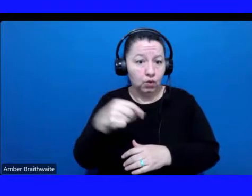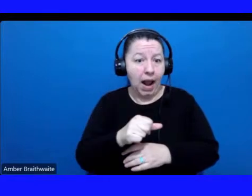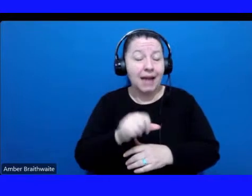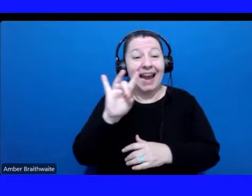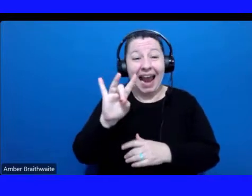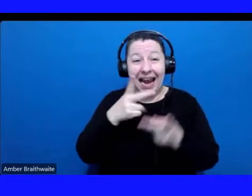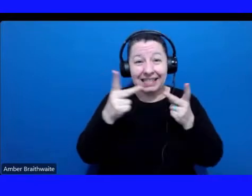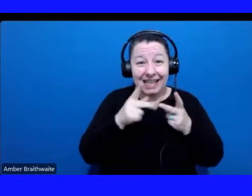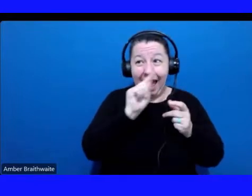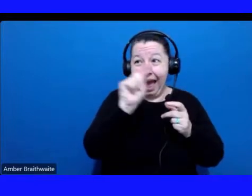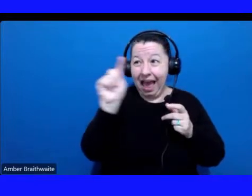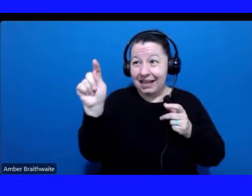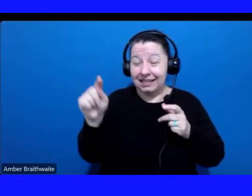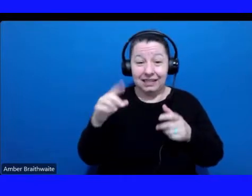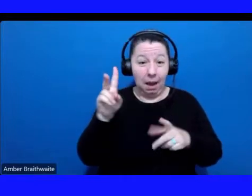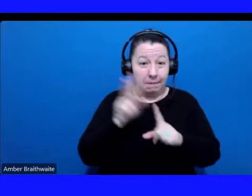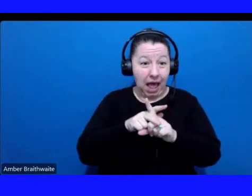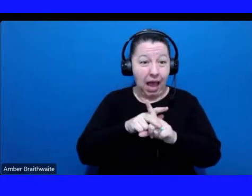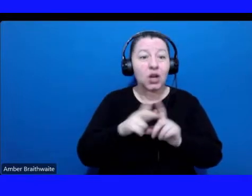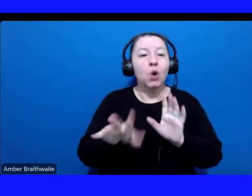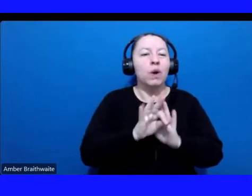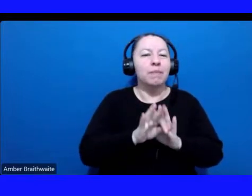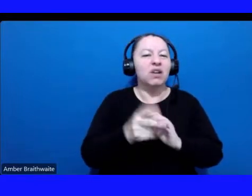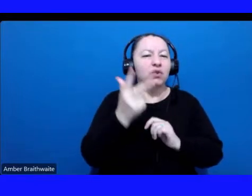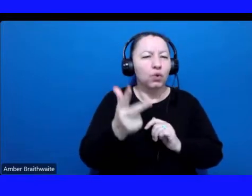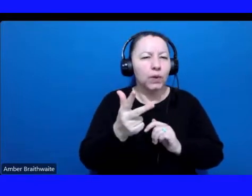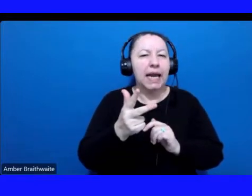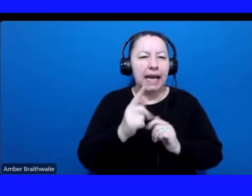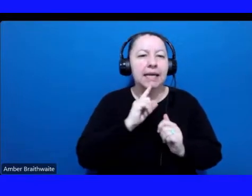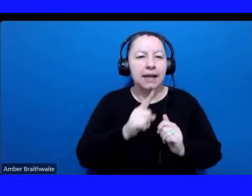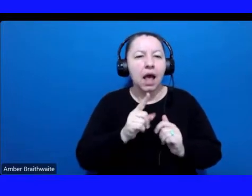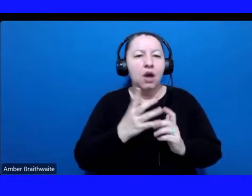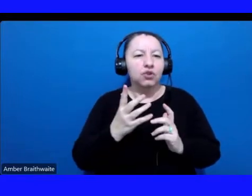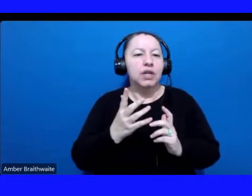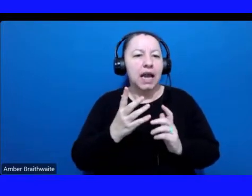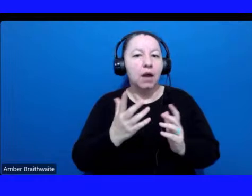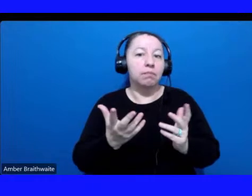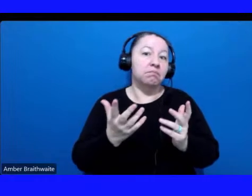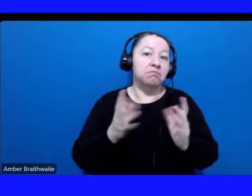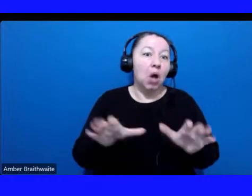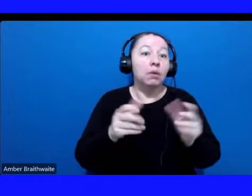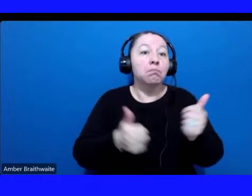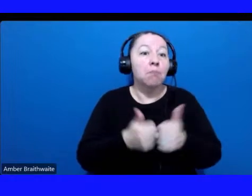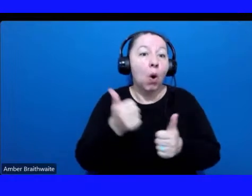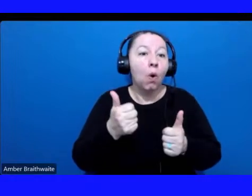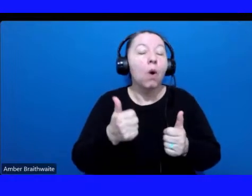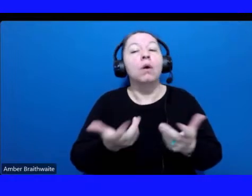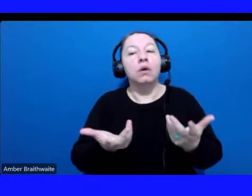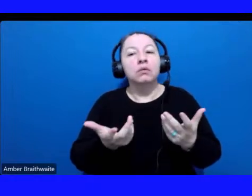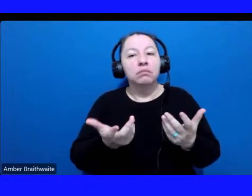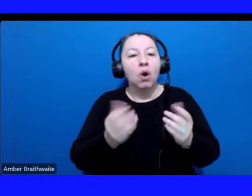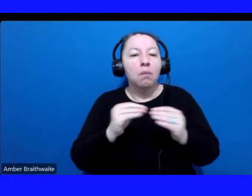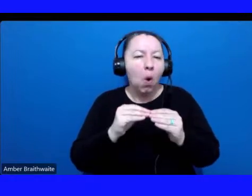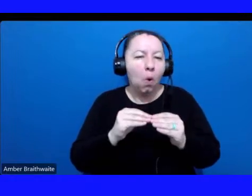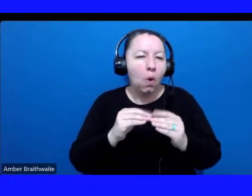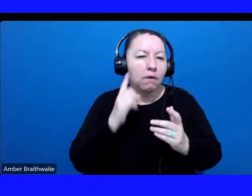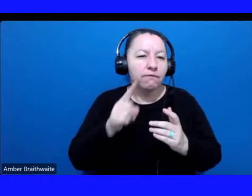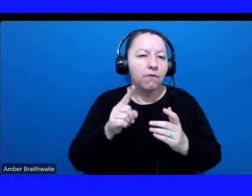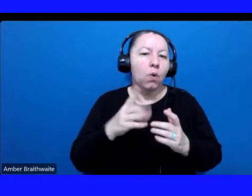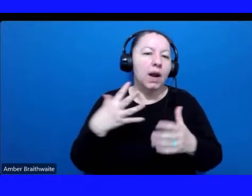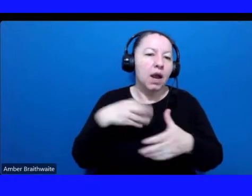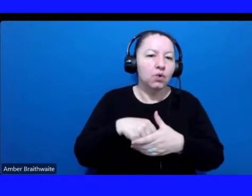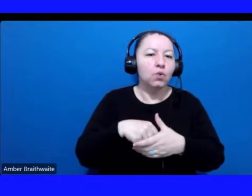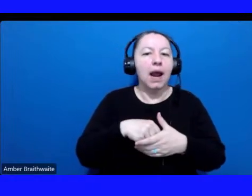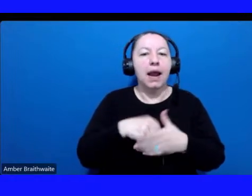can't do a mental health bill for a mental health intervention unless there's a diagnosis. So that's a kind of